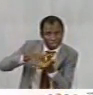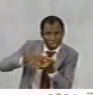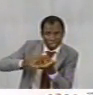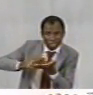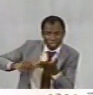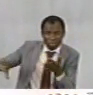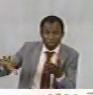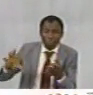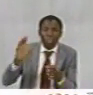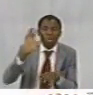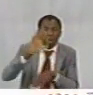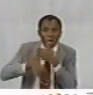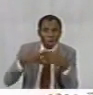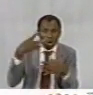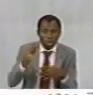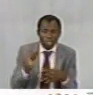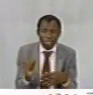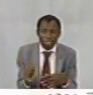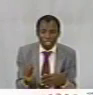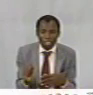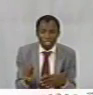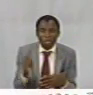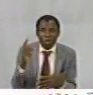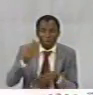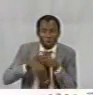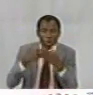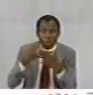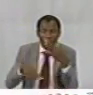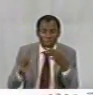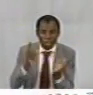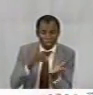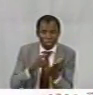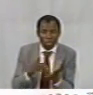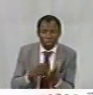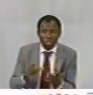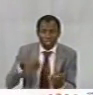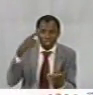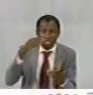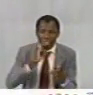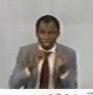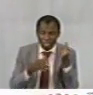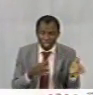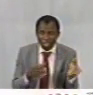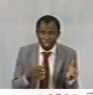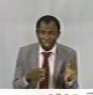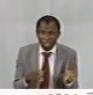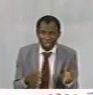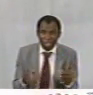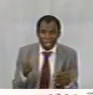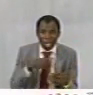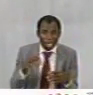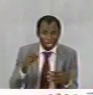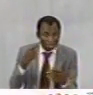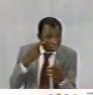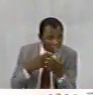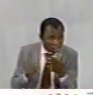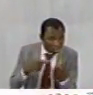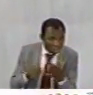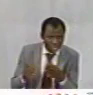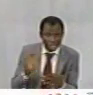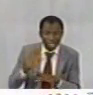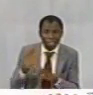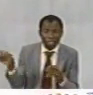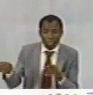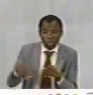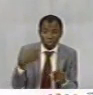there anymore and um so the pastor could see that he looks a bit the same but well I don't think so but you know